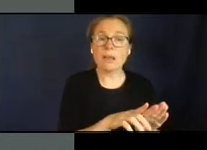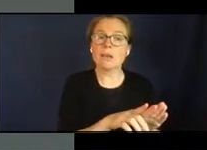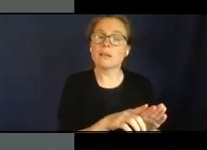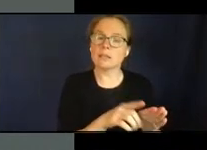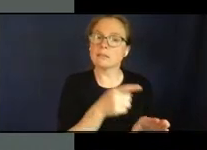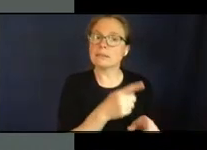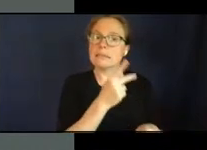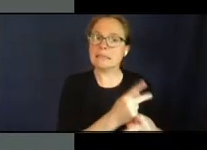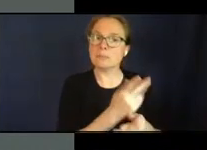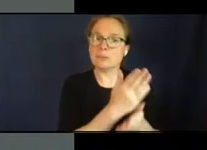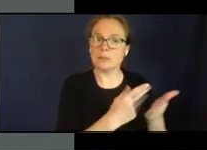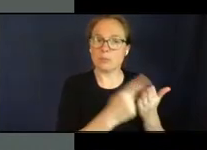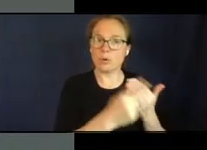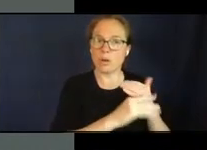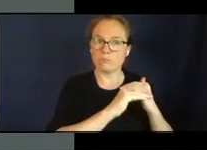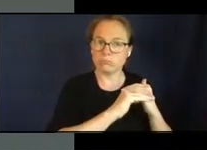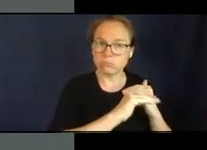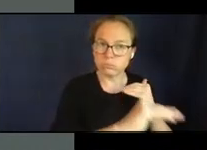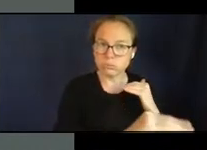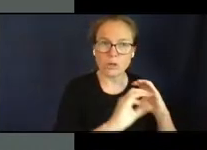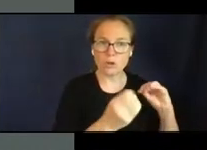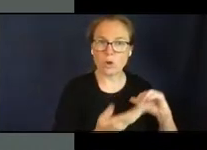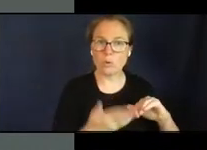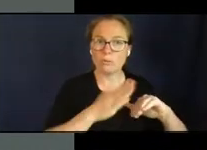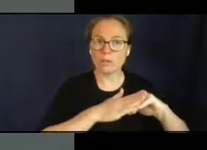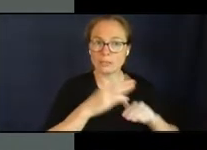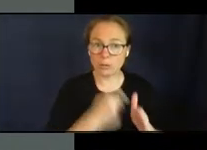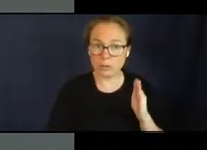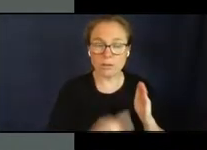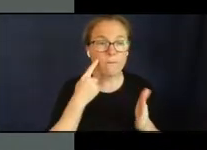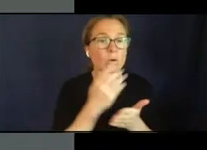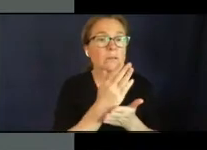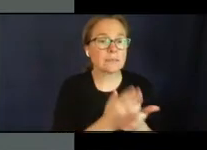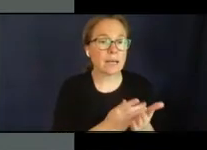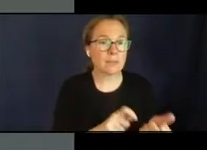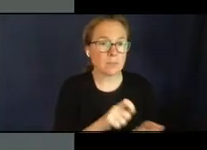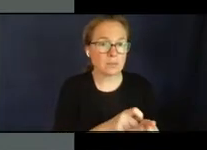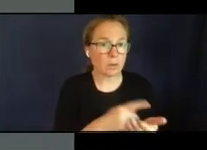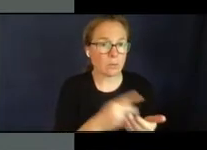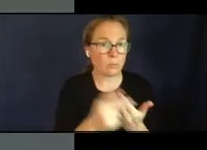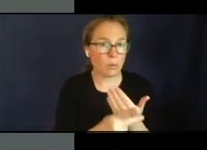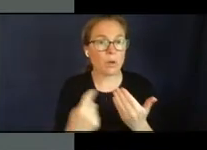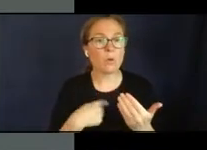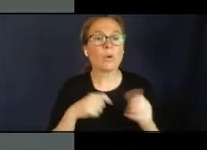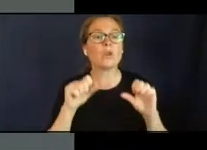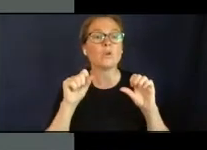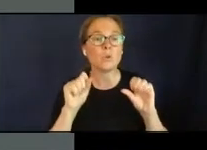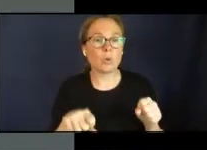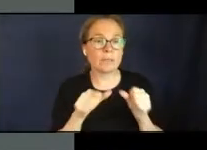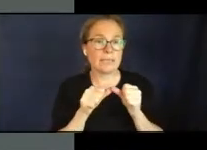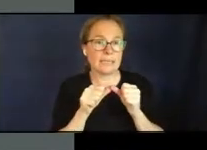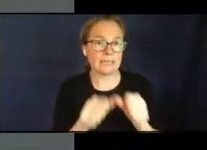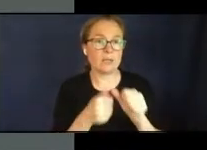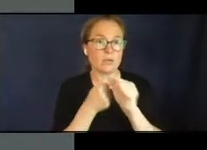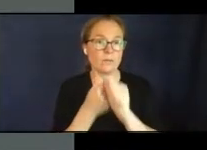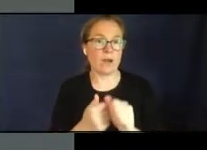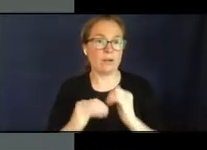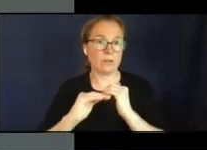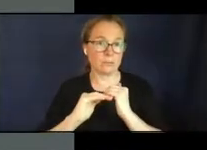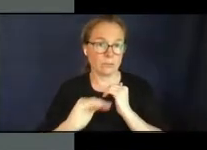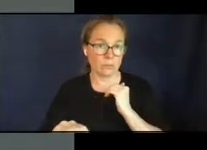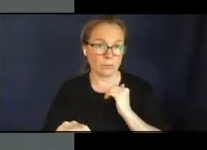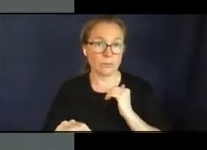program with no tuition raises for some programs, we were able to reinstate that as well and the President's Scholar